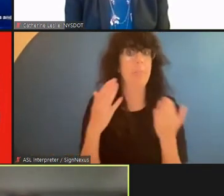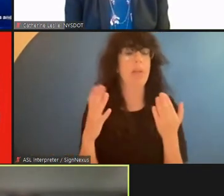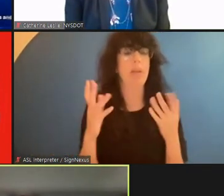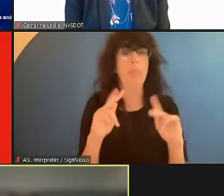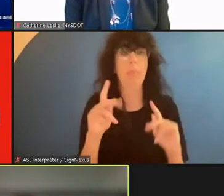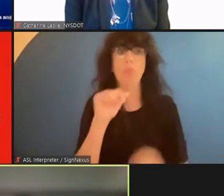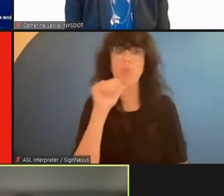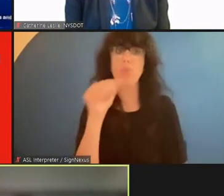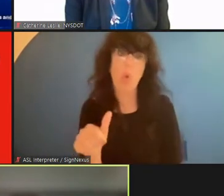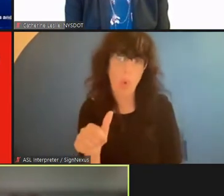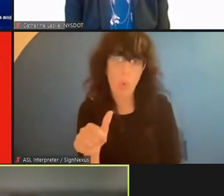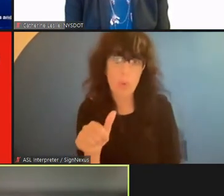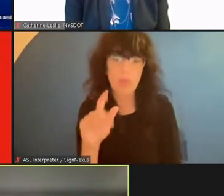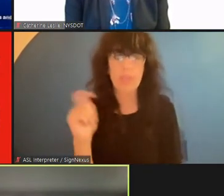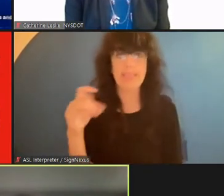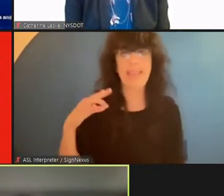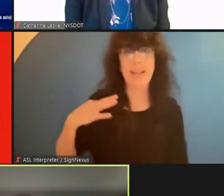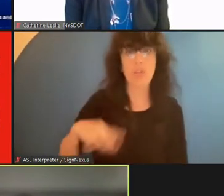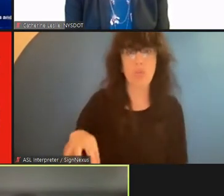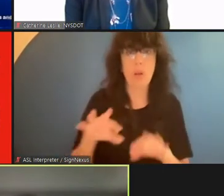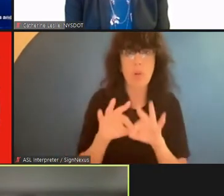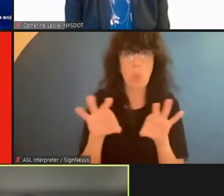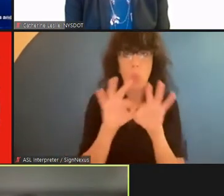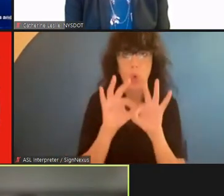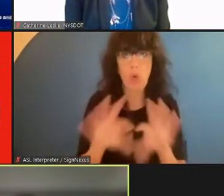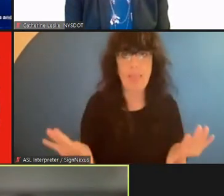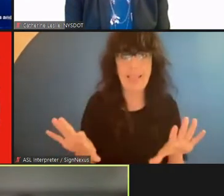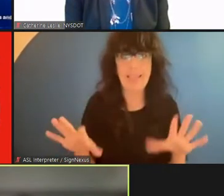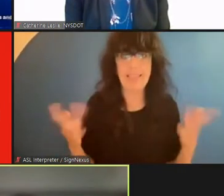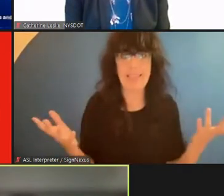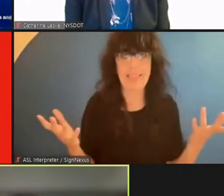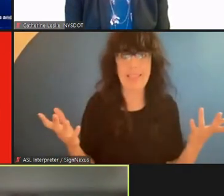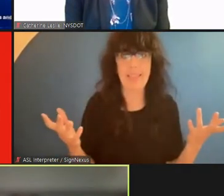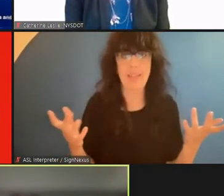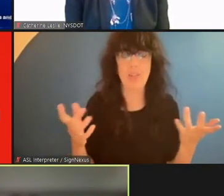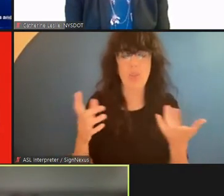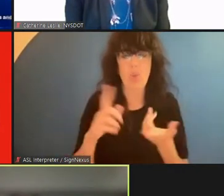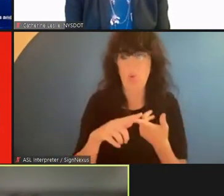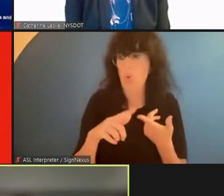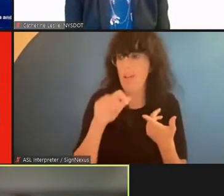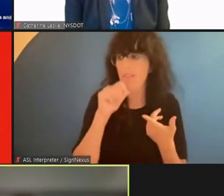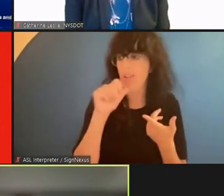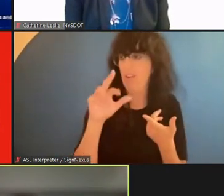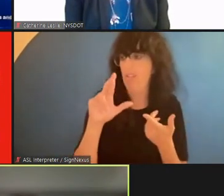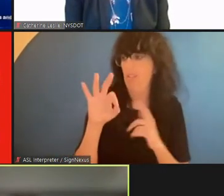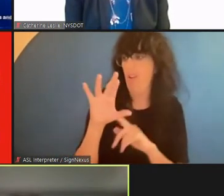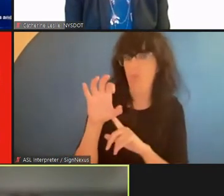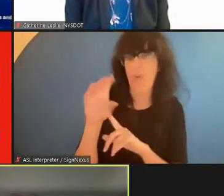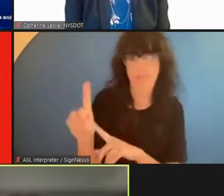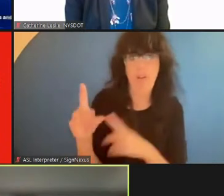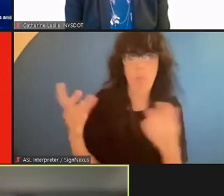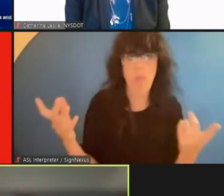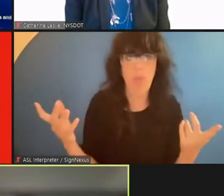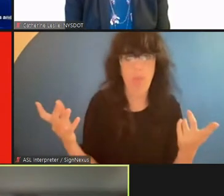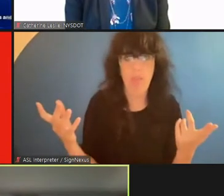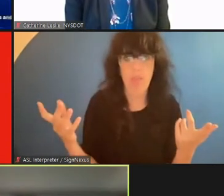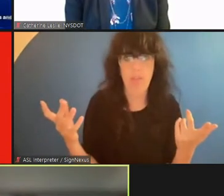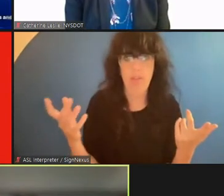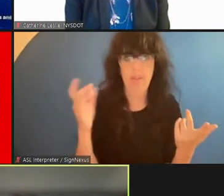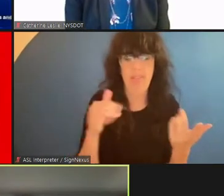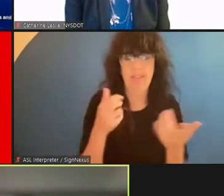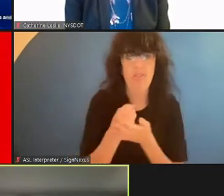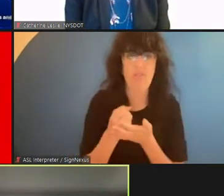tax the tax credit is useless so to do it as a non-refundable or as an unrefundable tax credit would be a